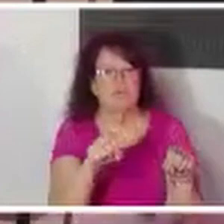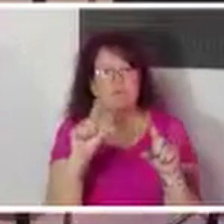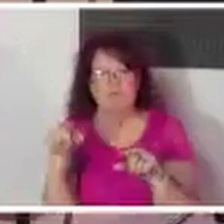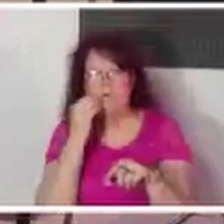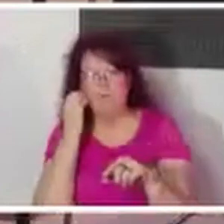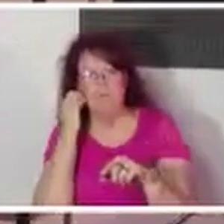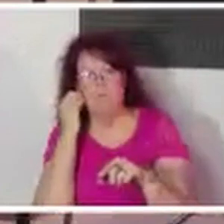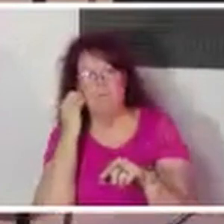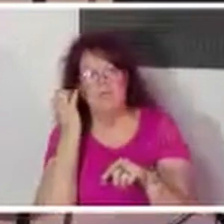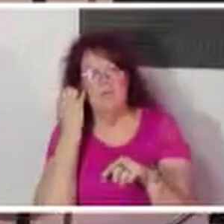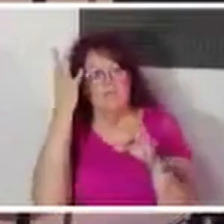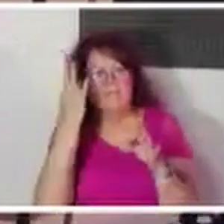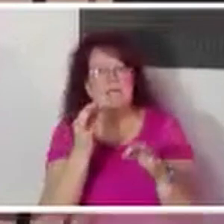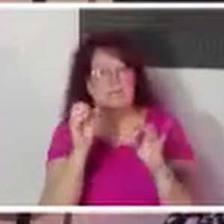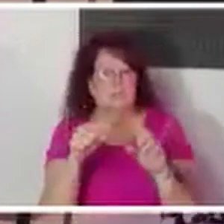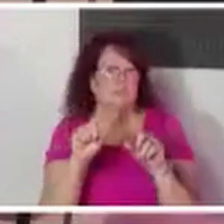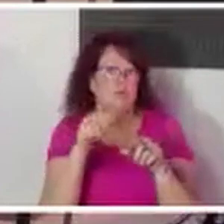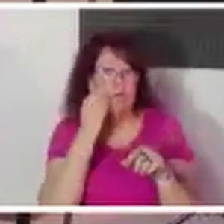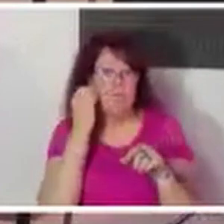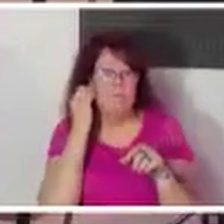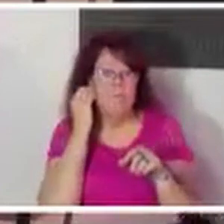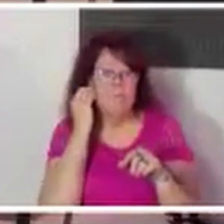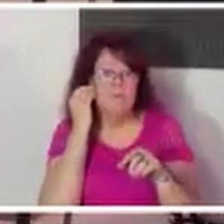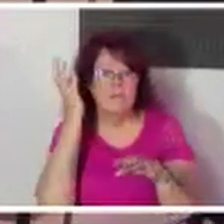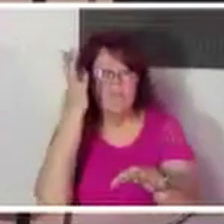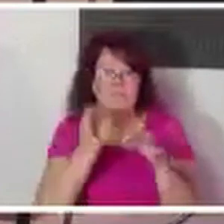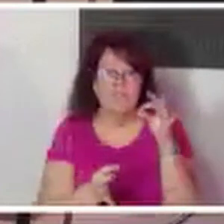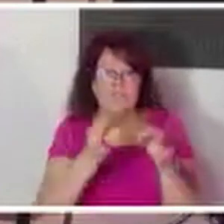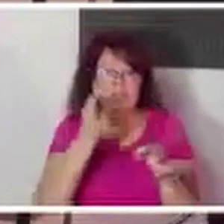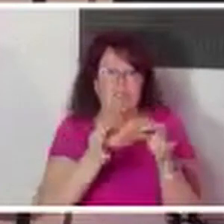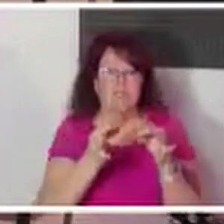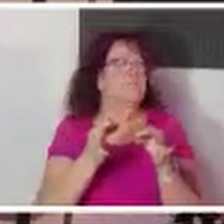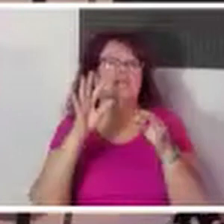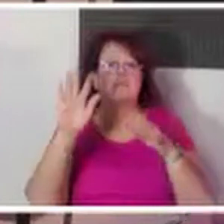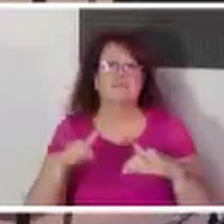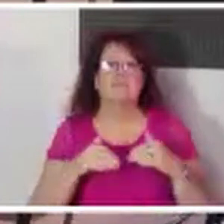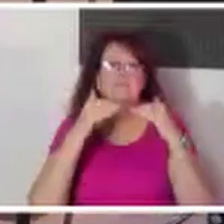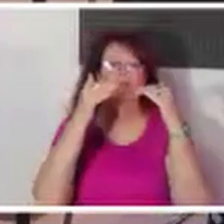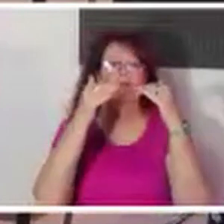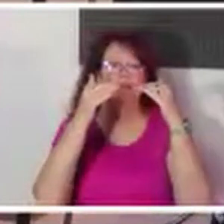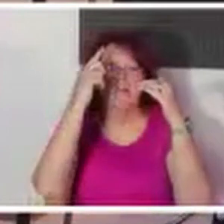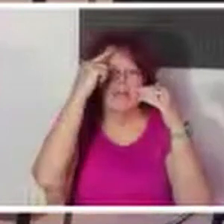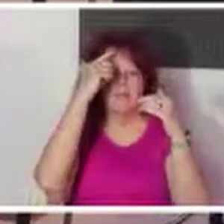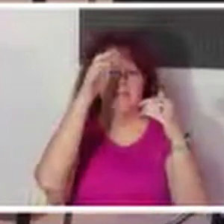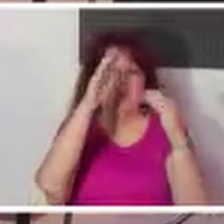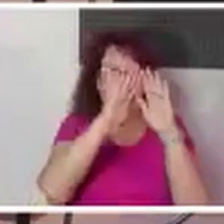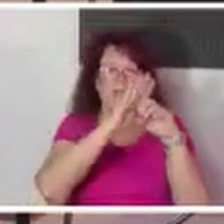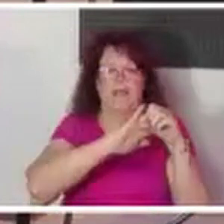home? And if they decide you could go home, the judge has made that decision. It is up to their jurisdiction and decision